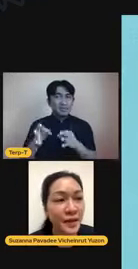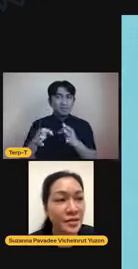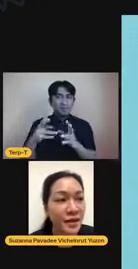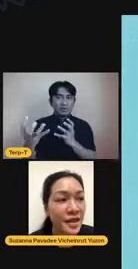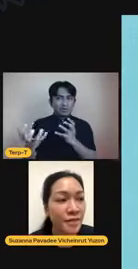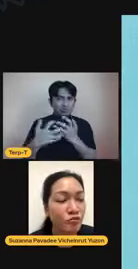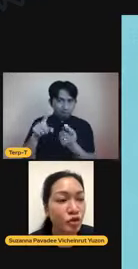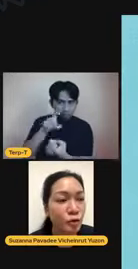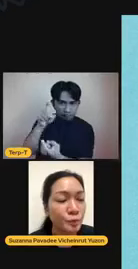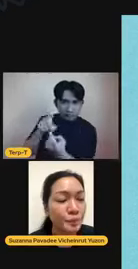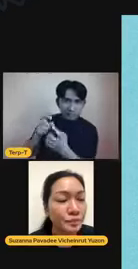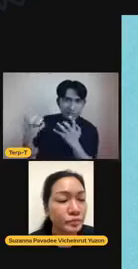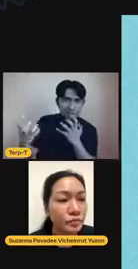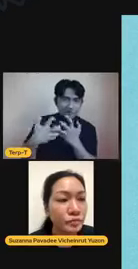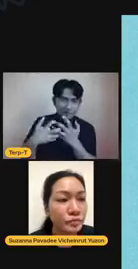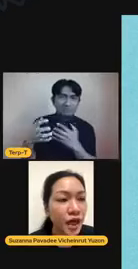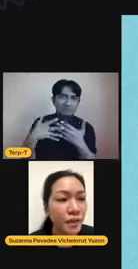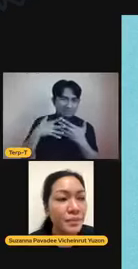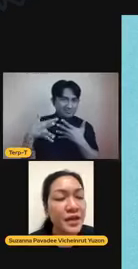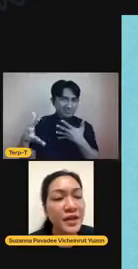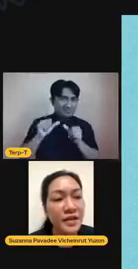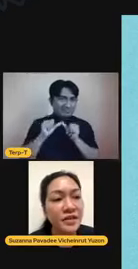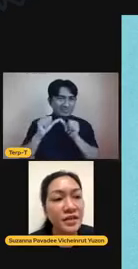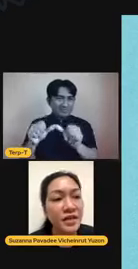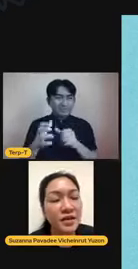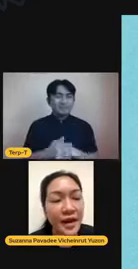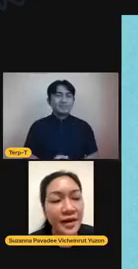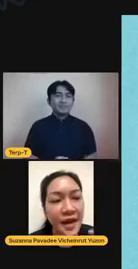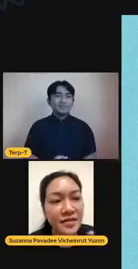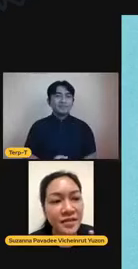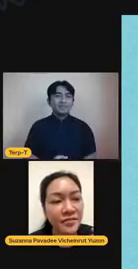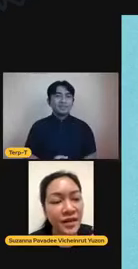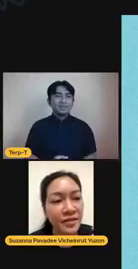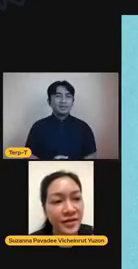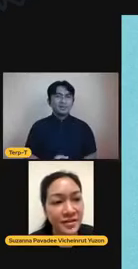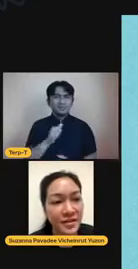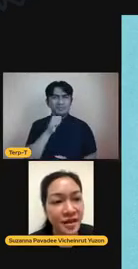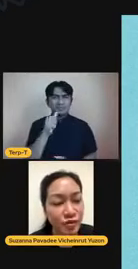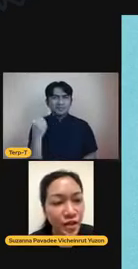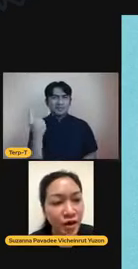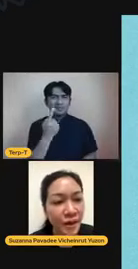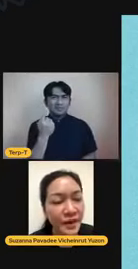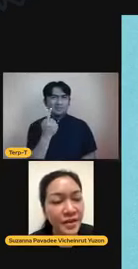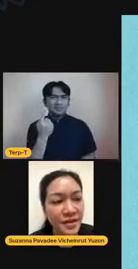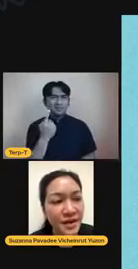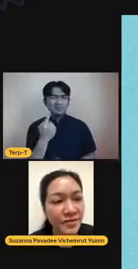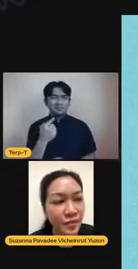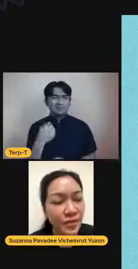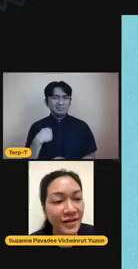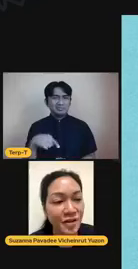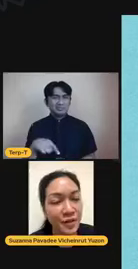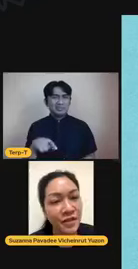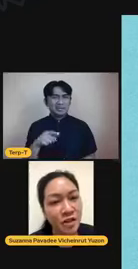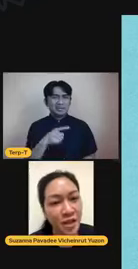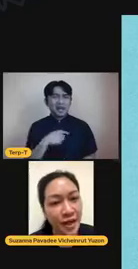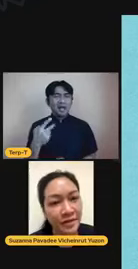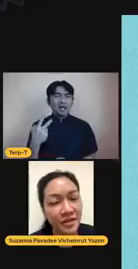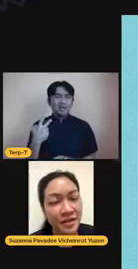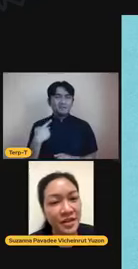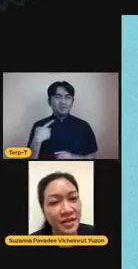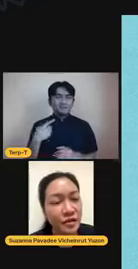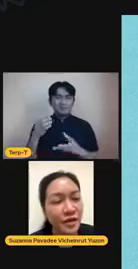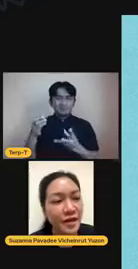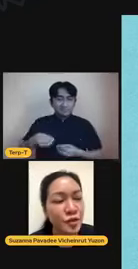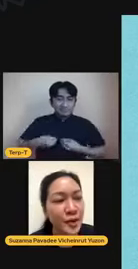because I expect them to be not as invested as we are, but at least have some investment in the